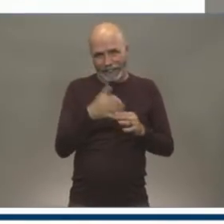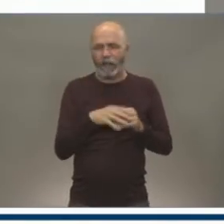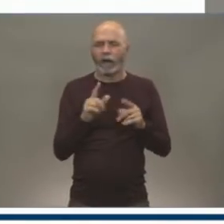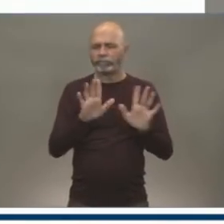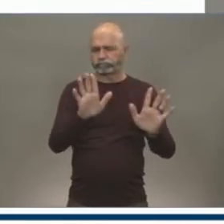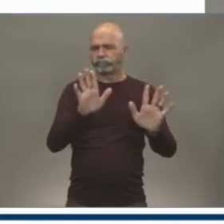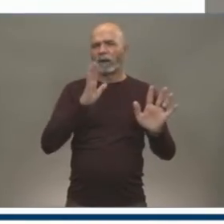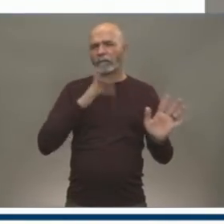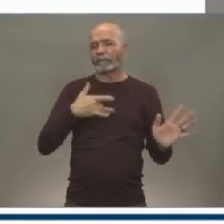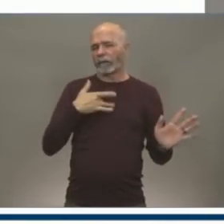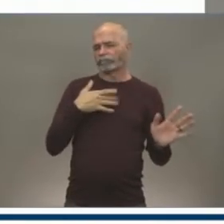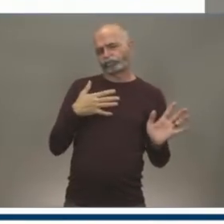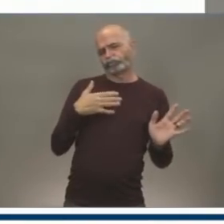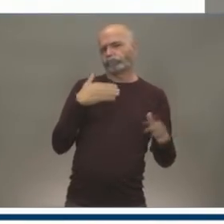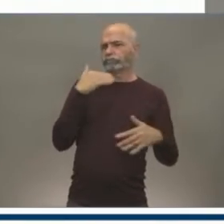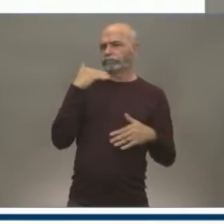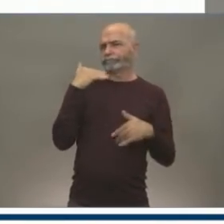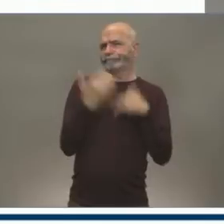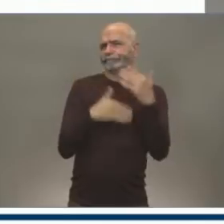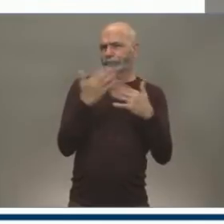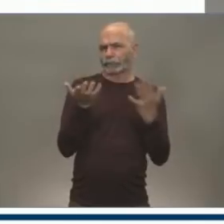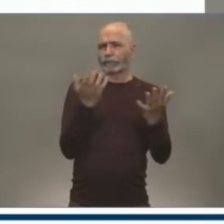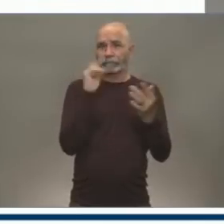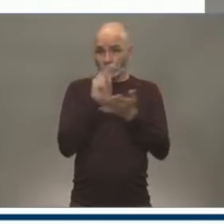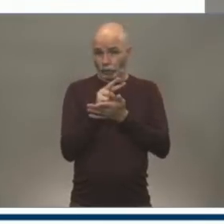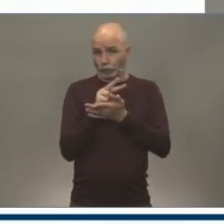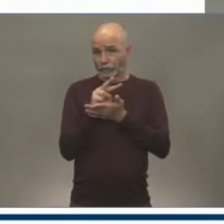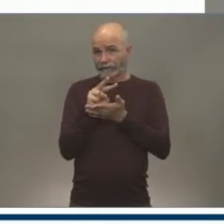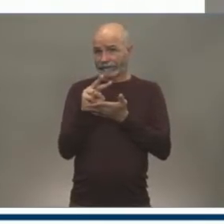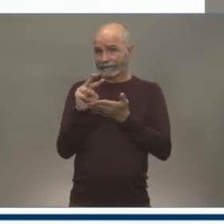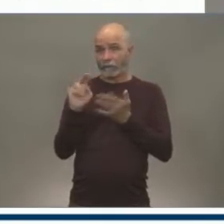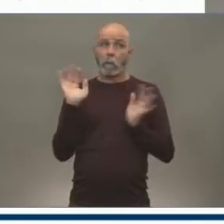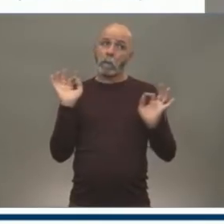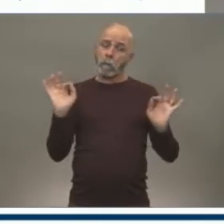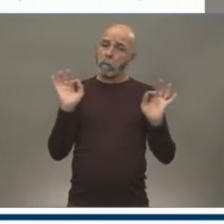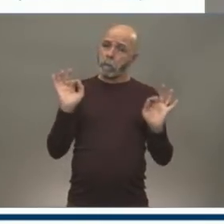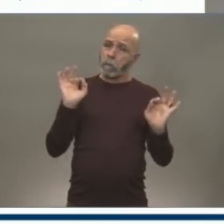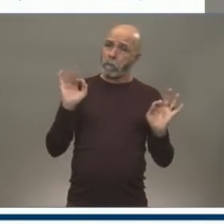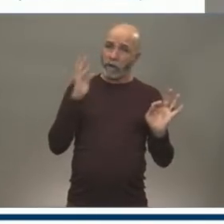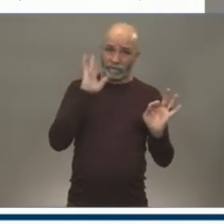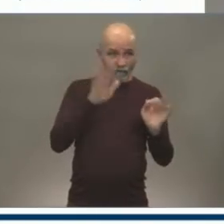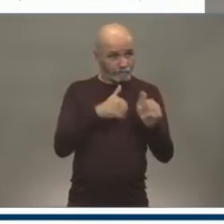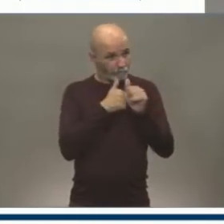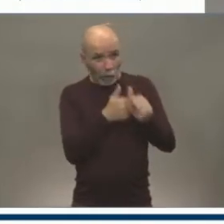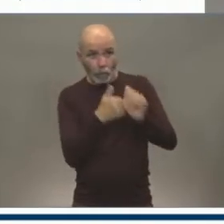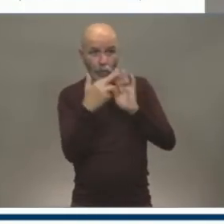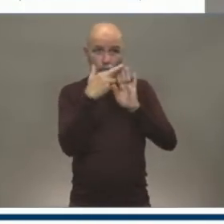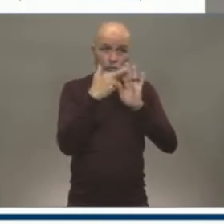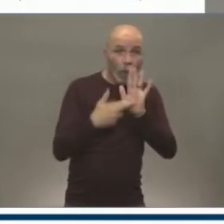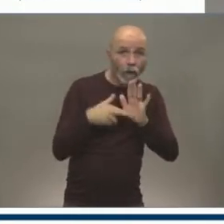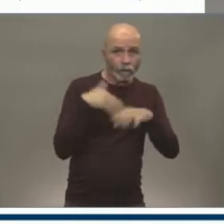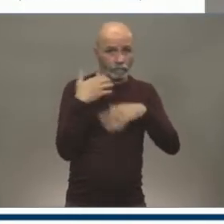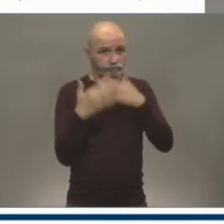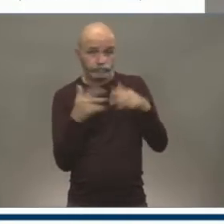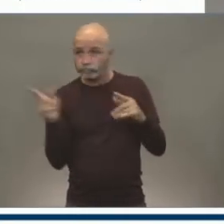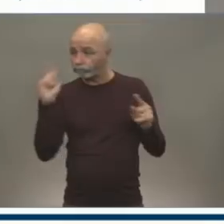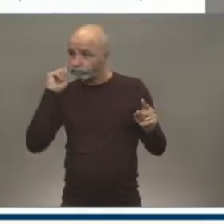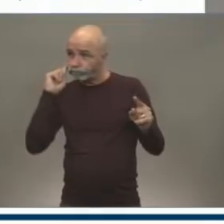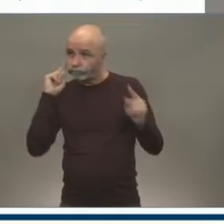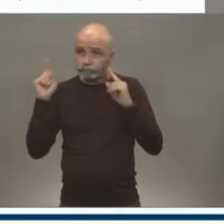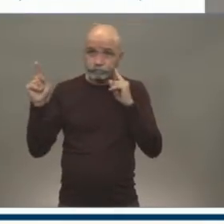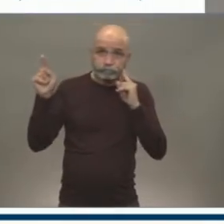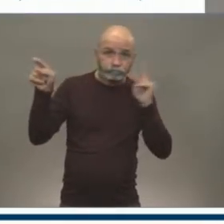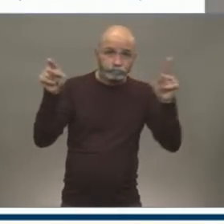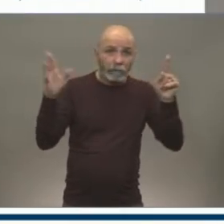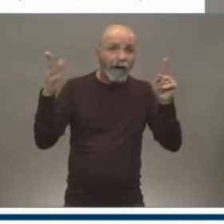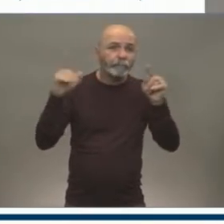if for the next 2 weeks, following the restrictions, we may have to expand them further. But if we, at least